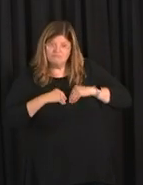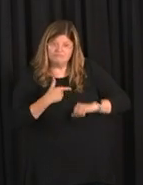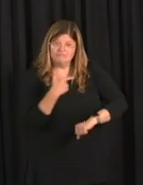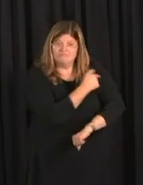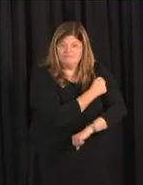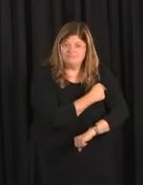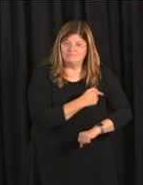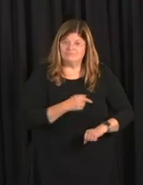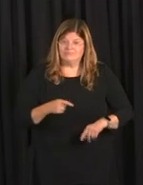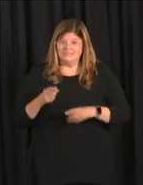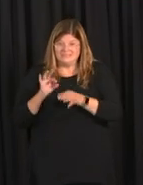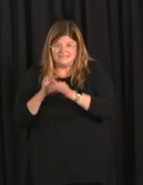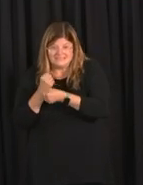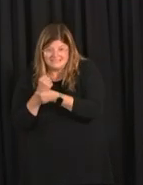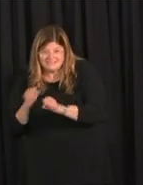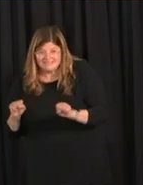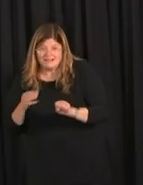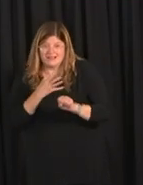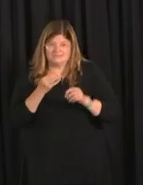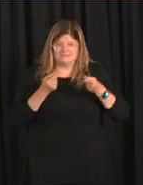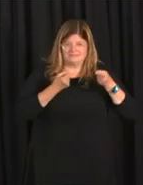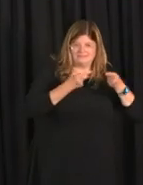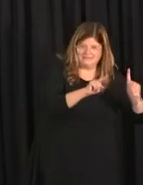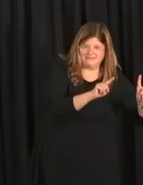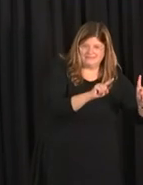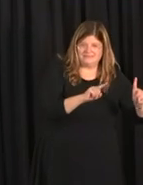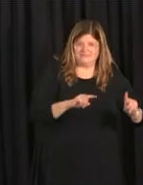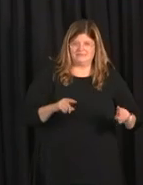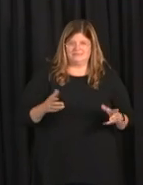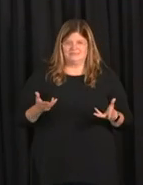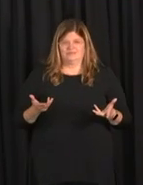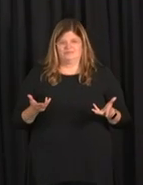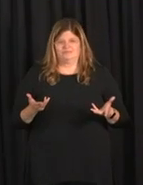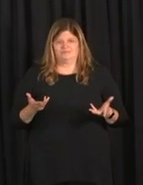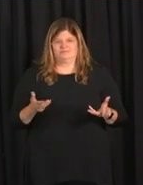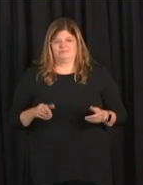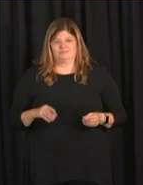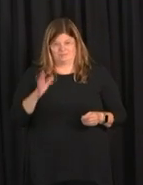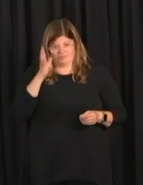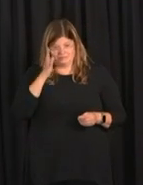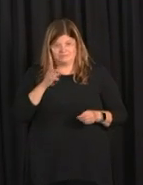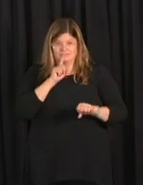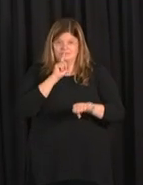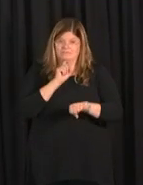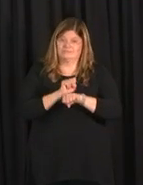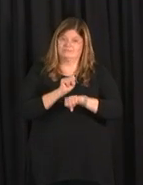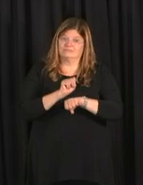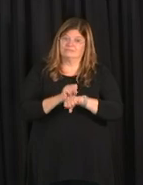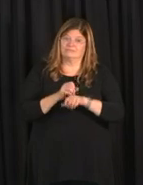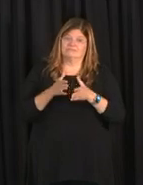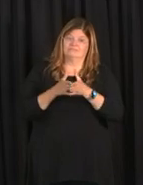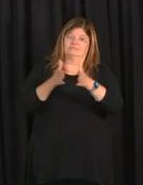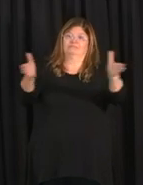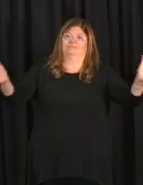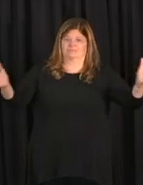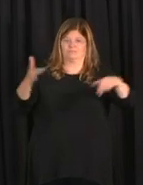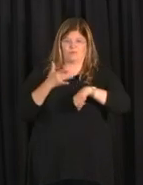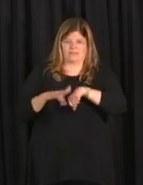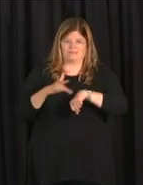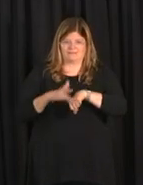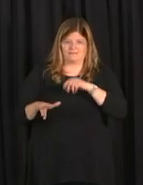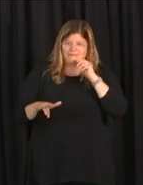is both safe and effective, and that it is going to be widely available. And so